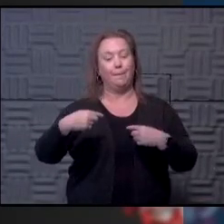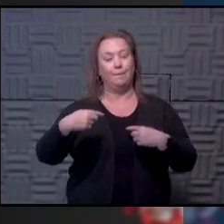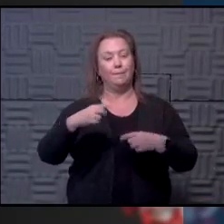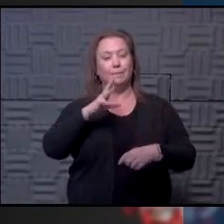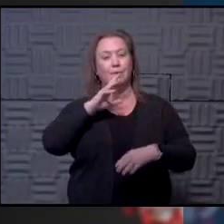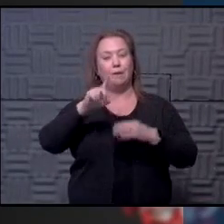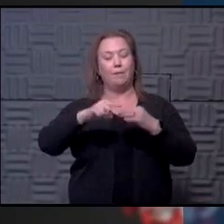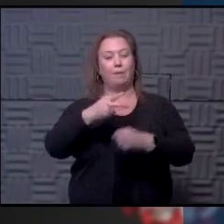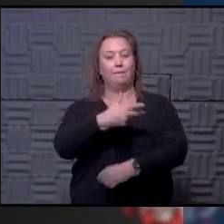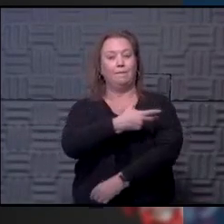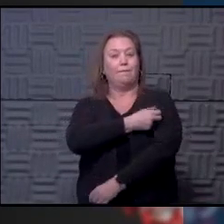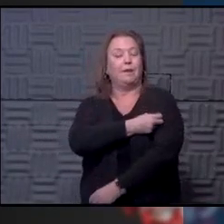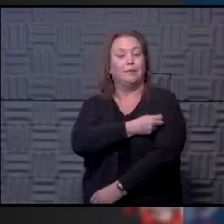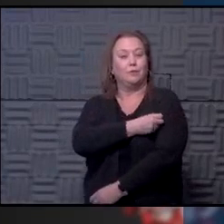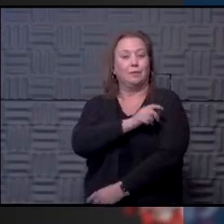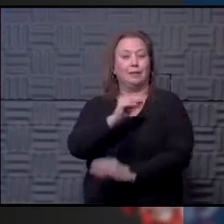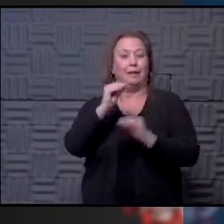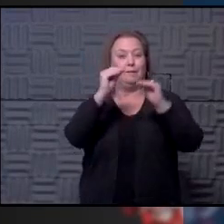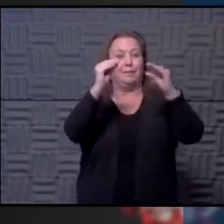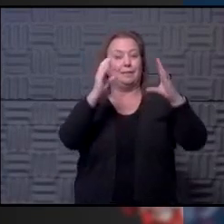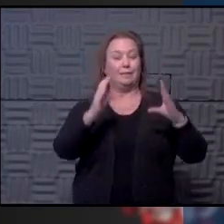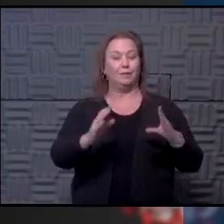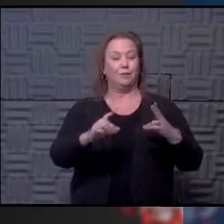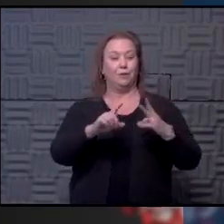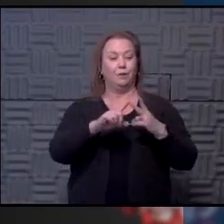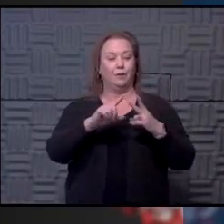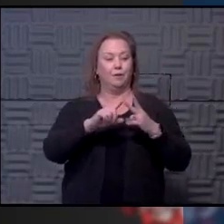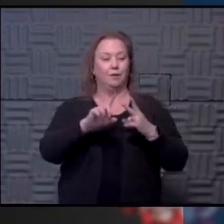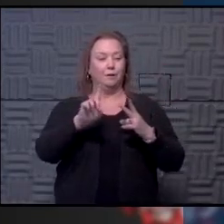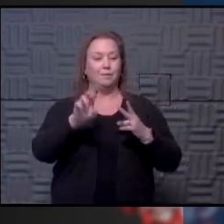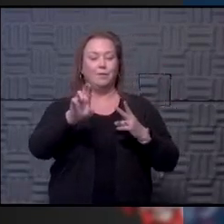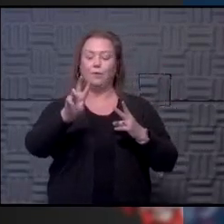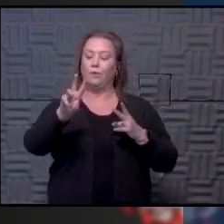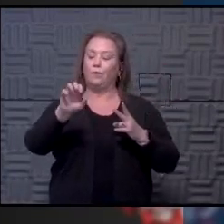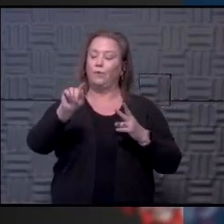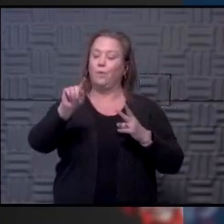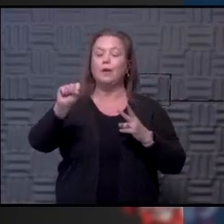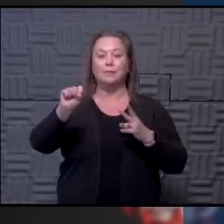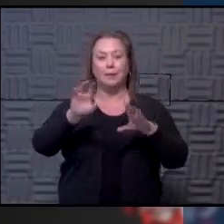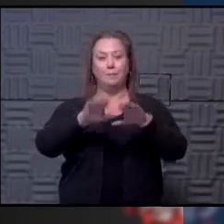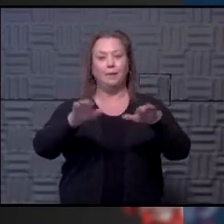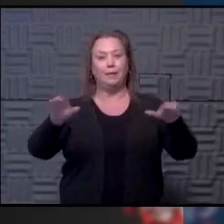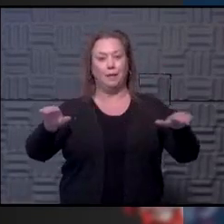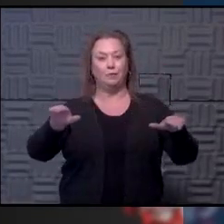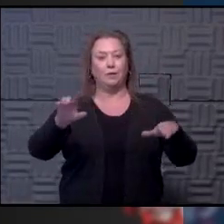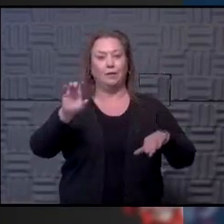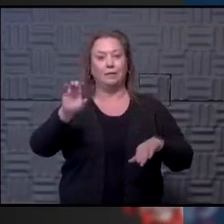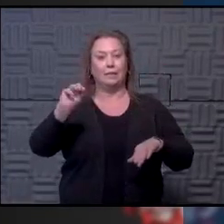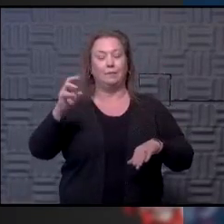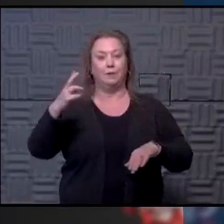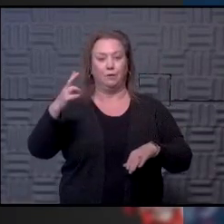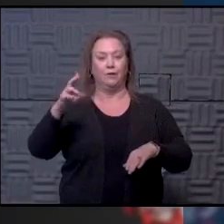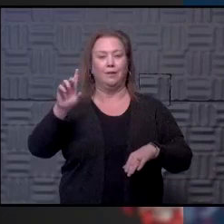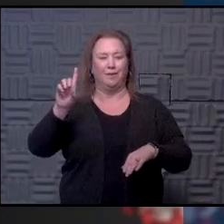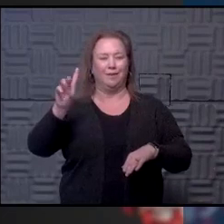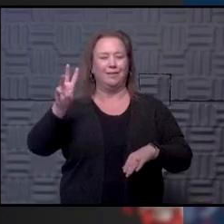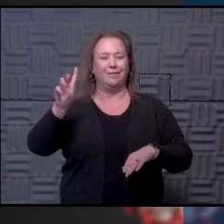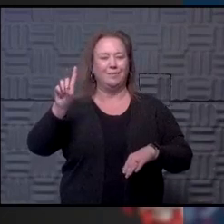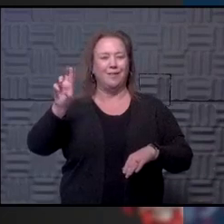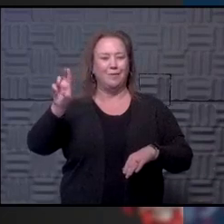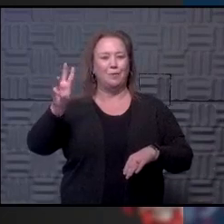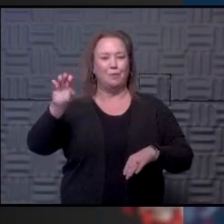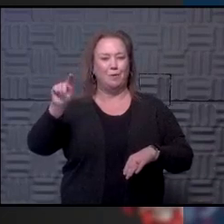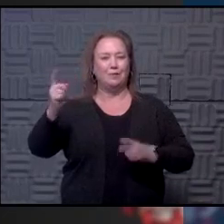about vaccination of teachers, along with Dr. Jennifer Watts, a pediatric ER physician at Children's Mercy. Dr. Watts has been with us